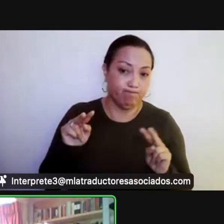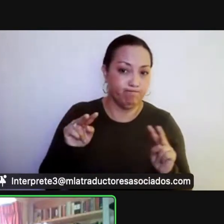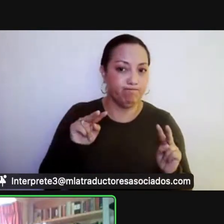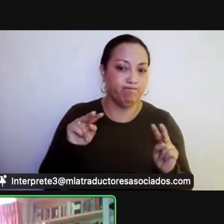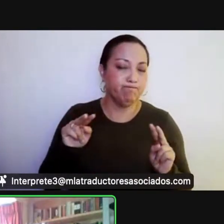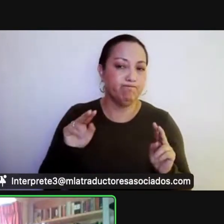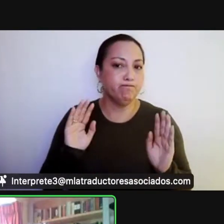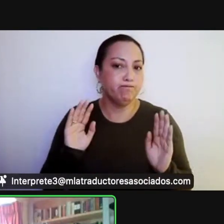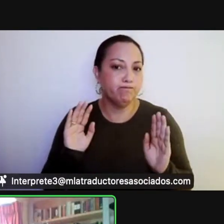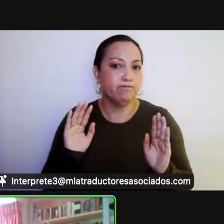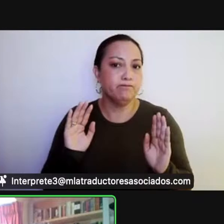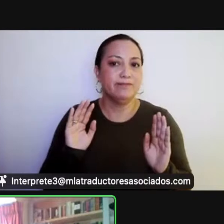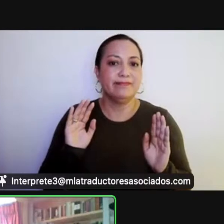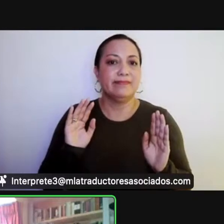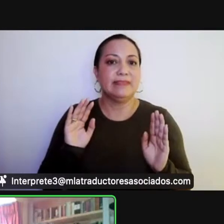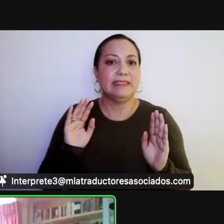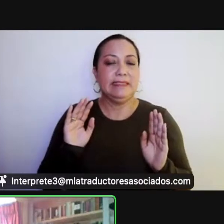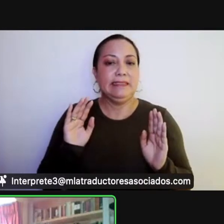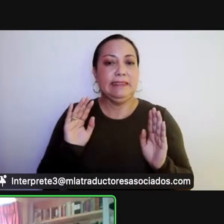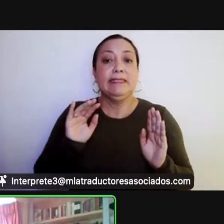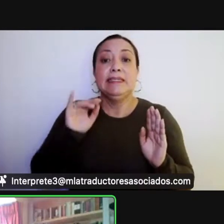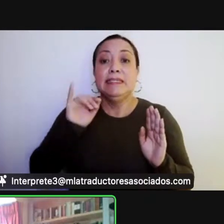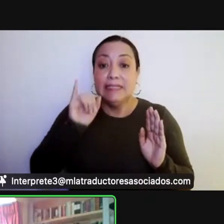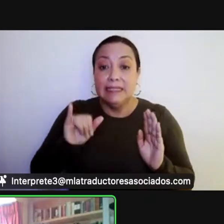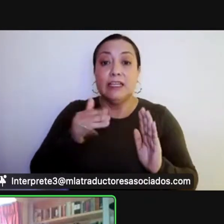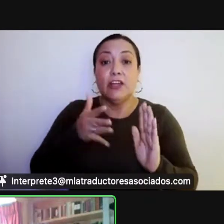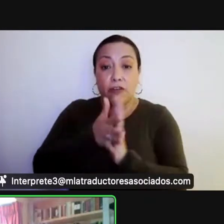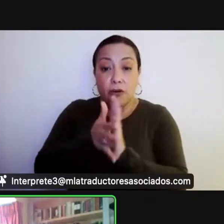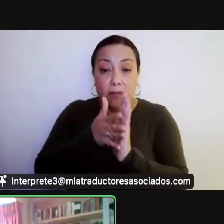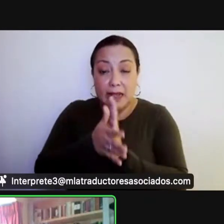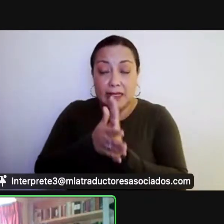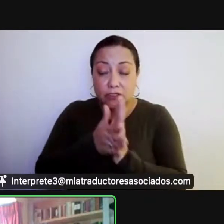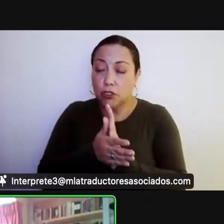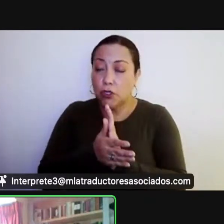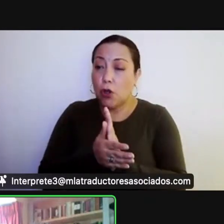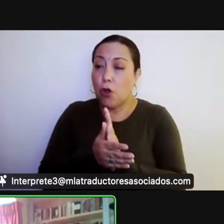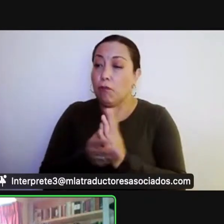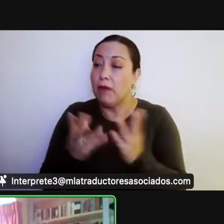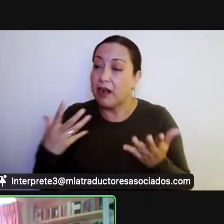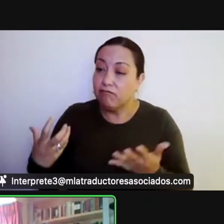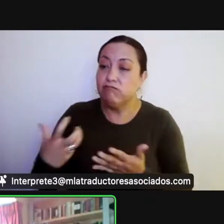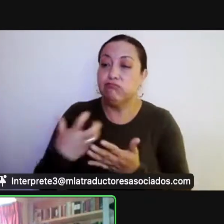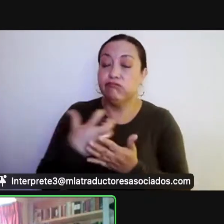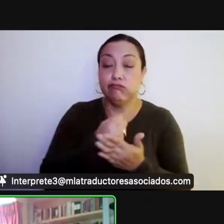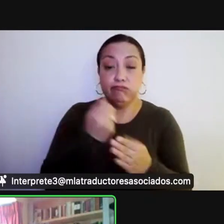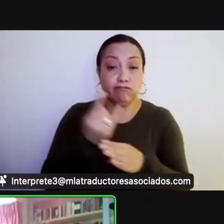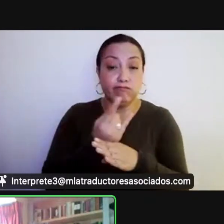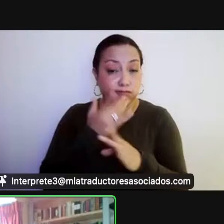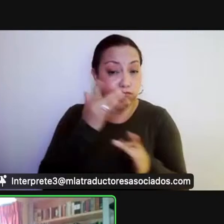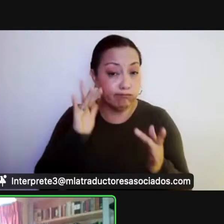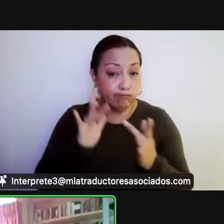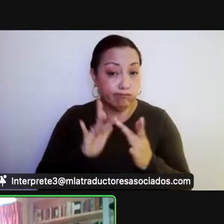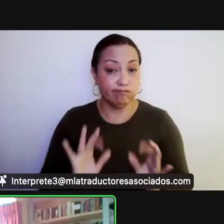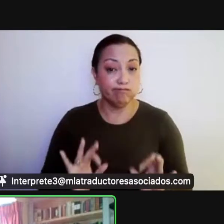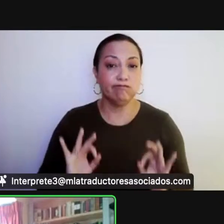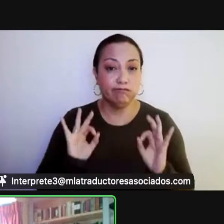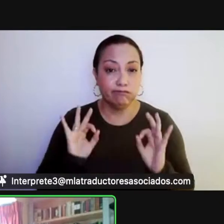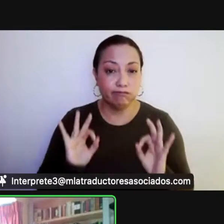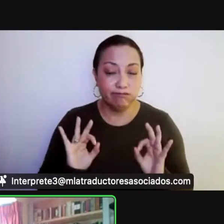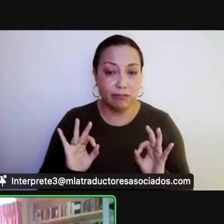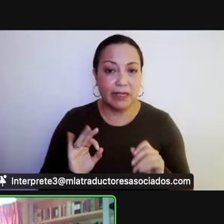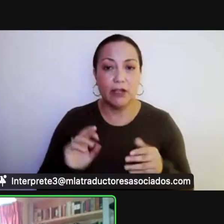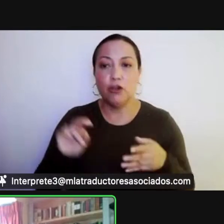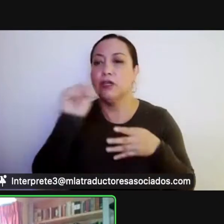para que esos datos sean efectivamente usados, esos niveles distritales, these